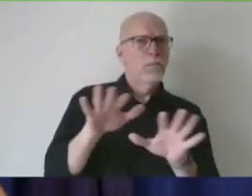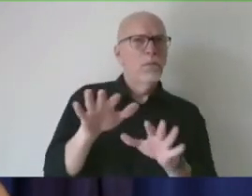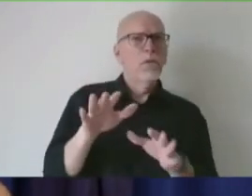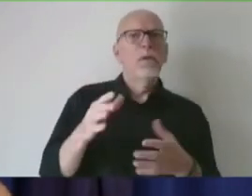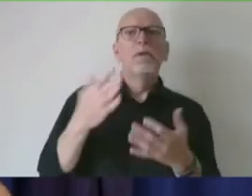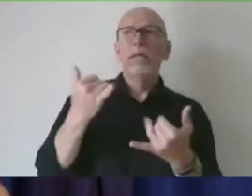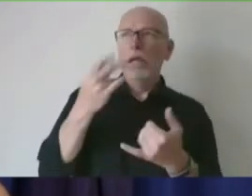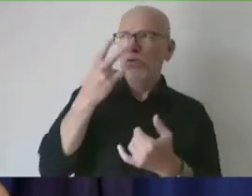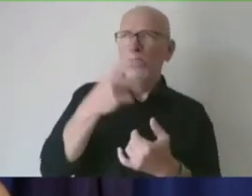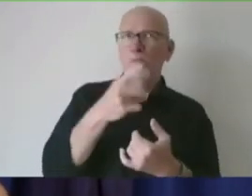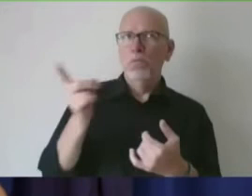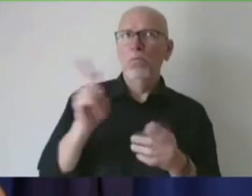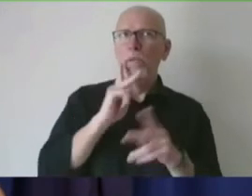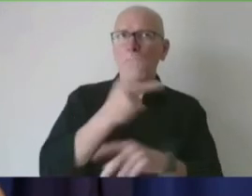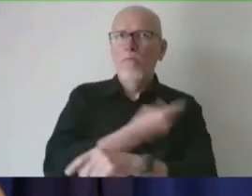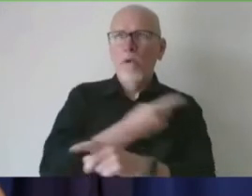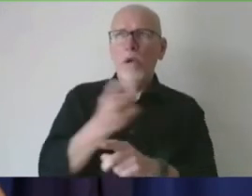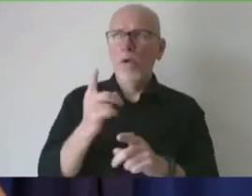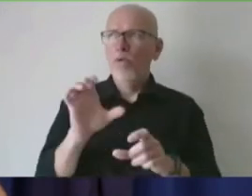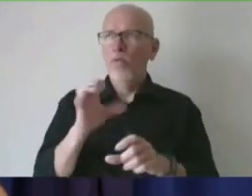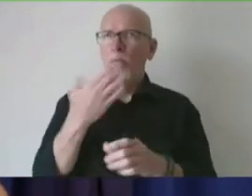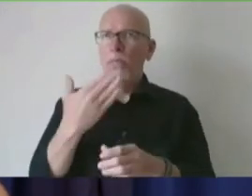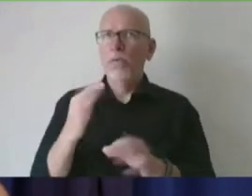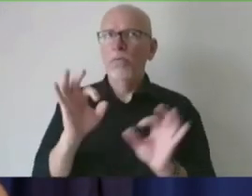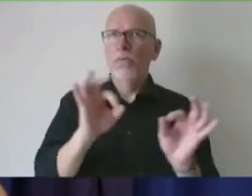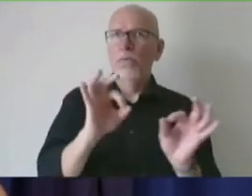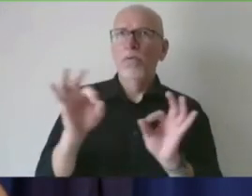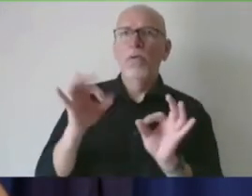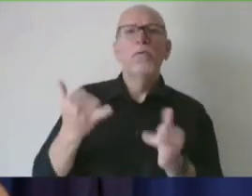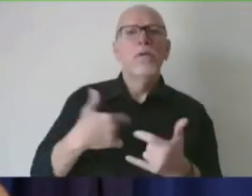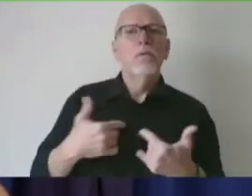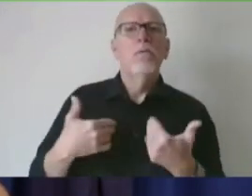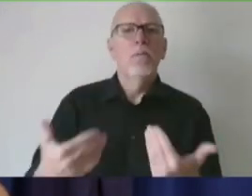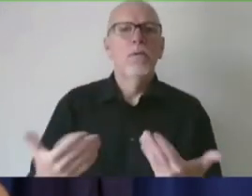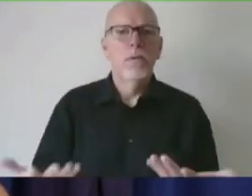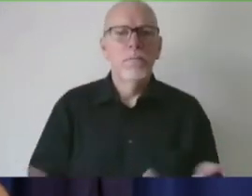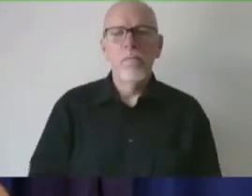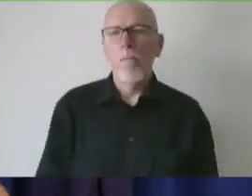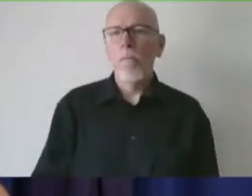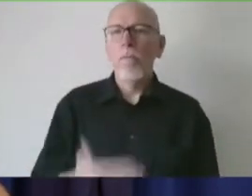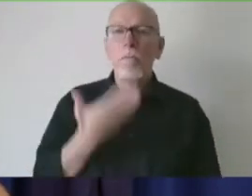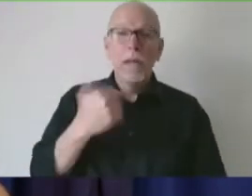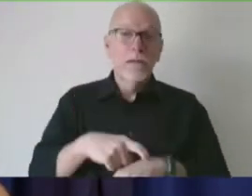people are protected, they are doing better, so really the time is now.